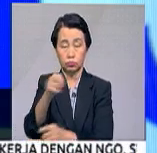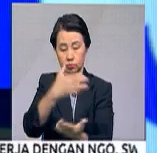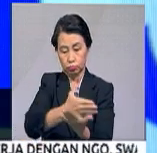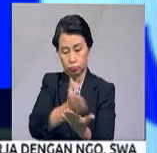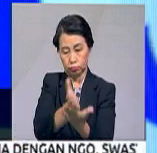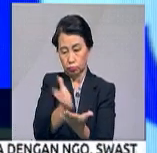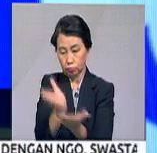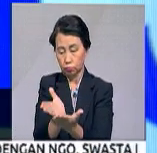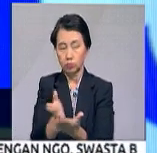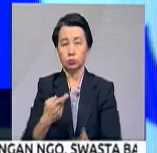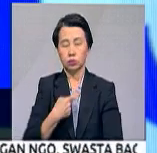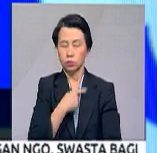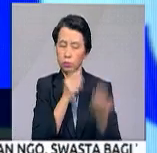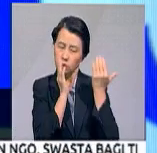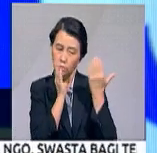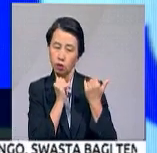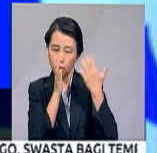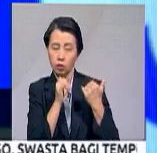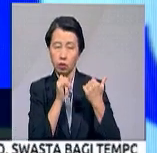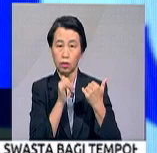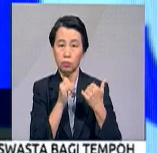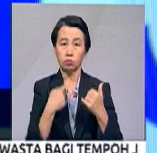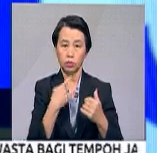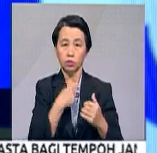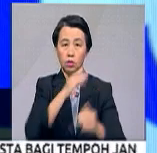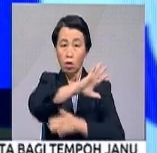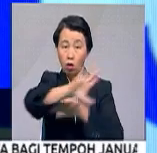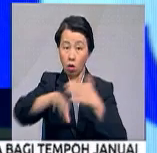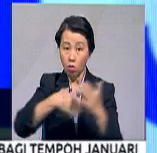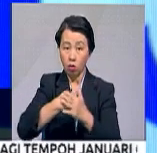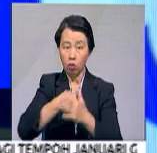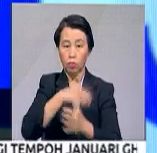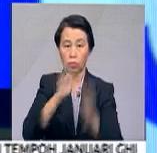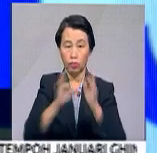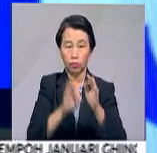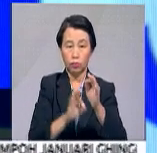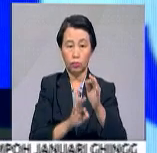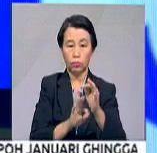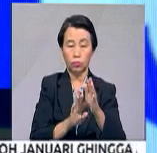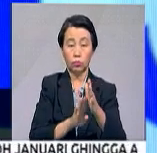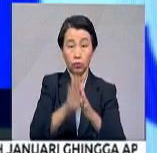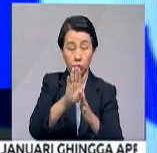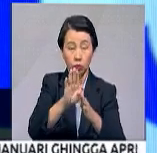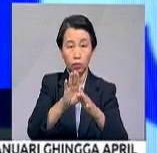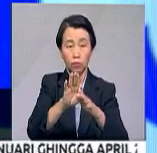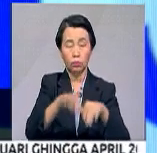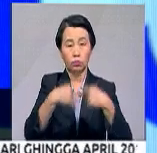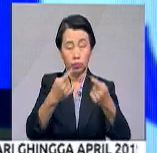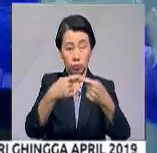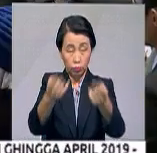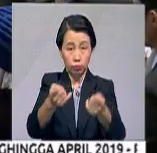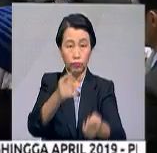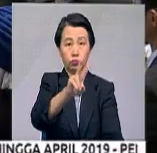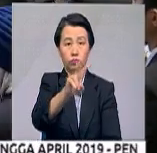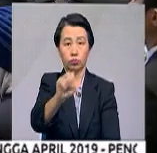we expect that it will be all system go by